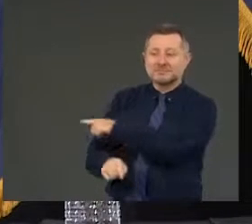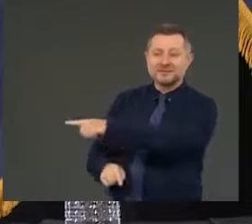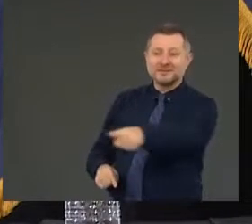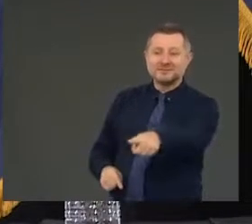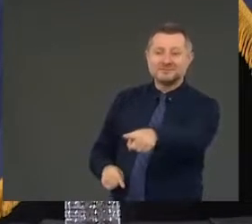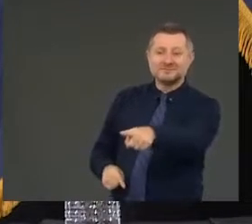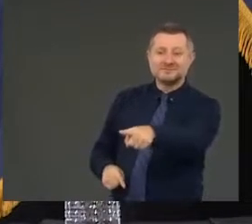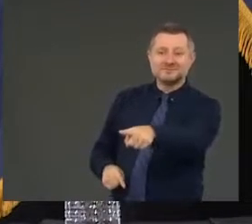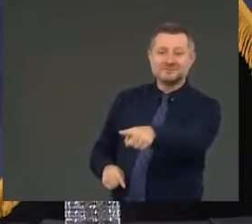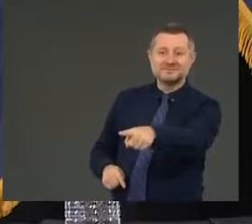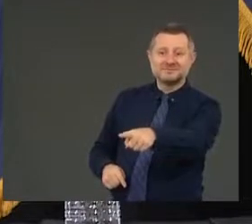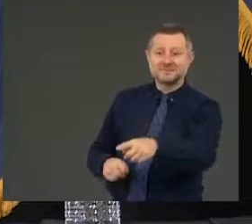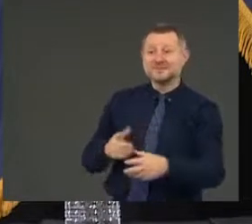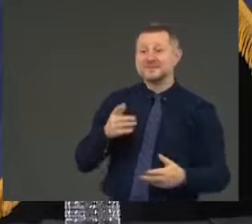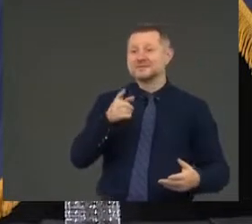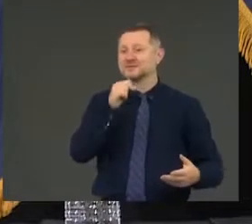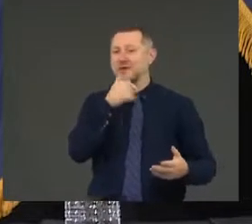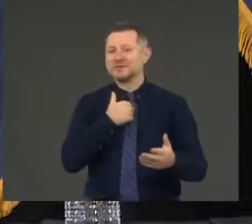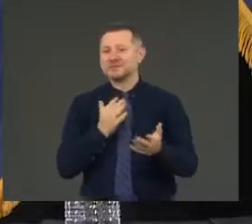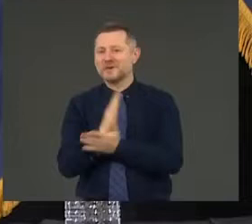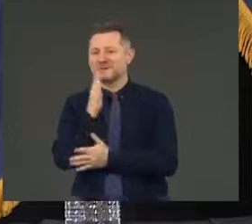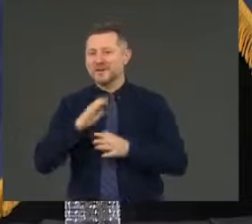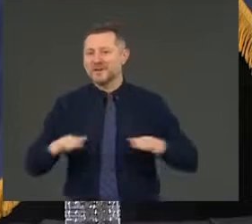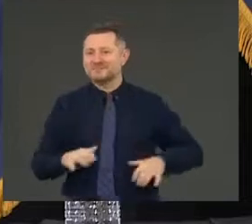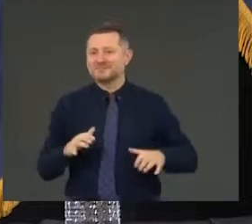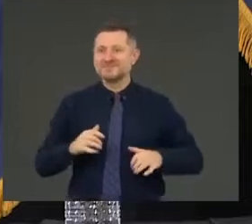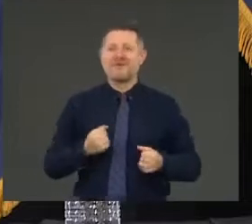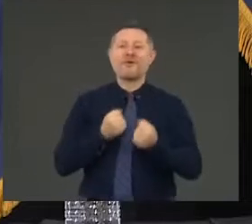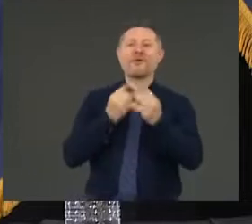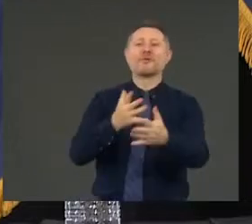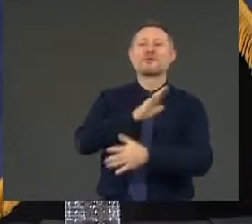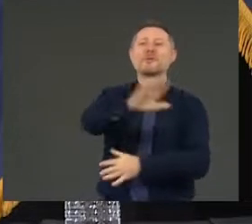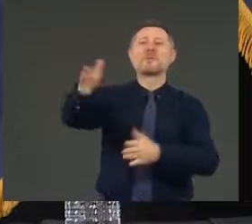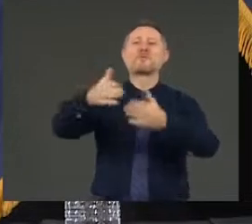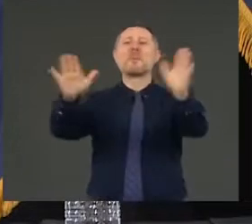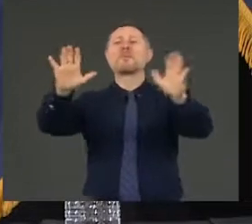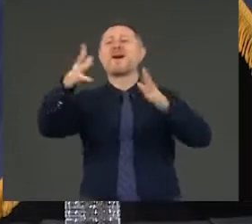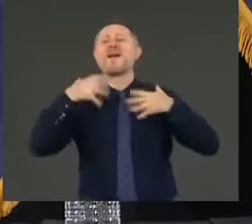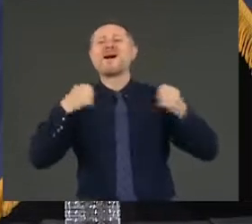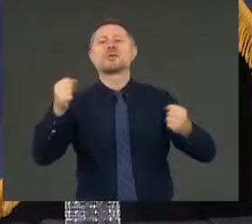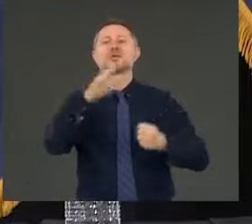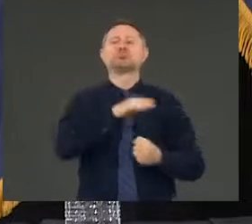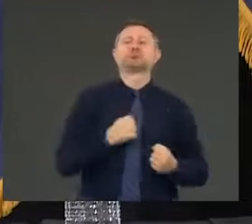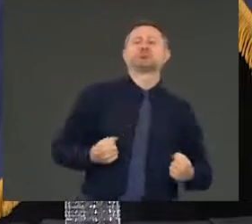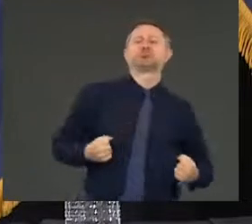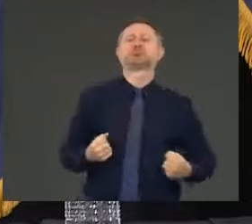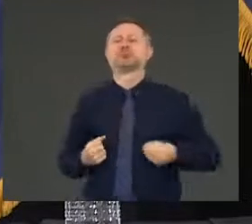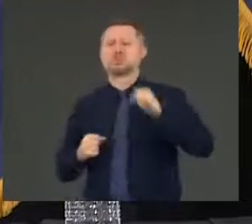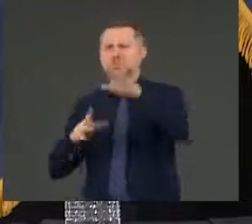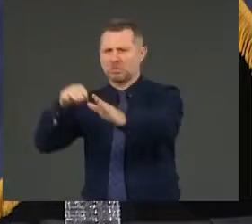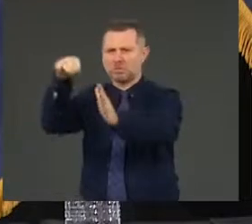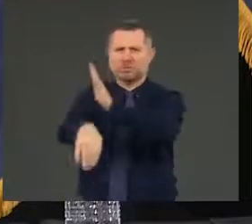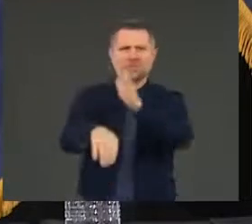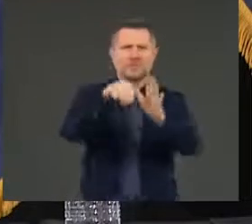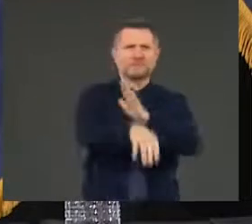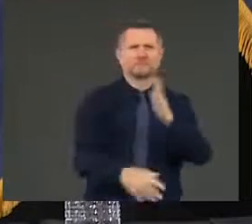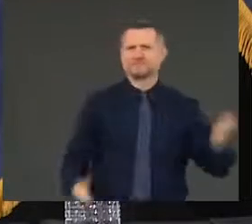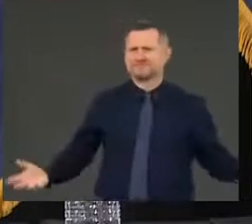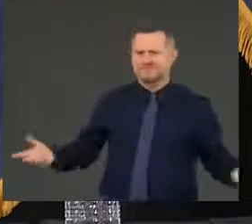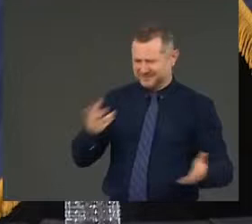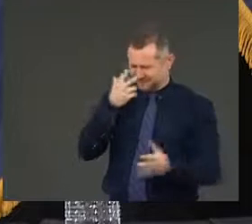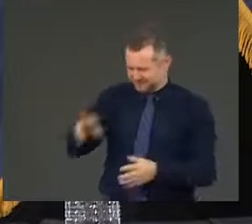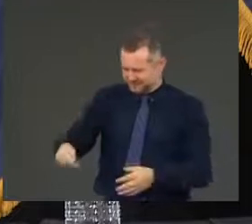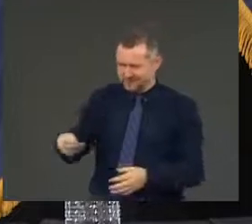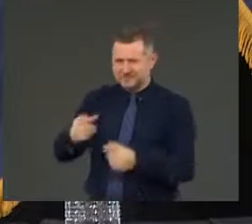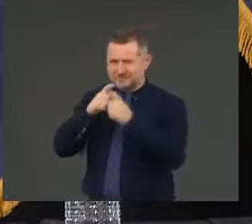act in a way that's going to jeopardize public health. And, you know, the